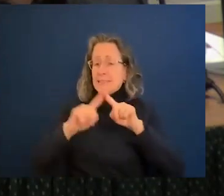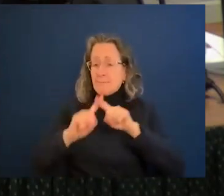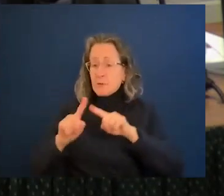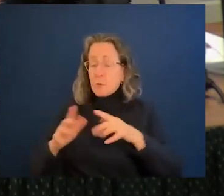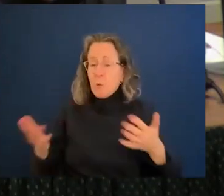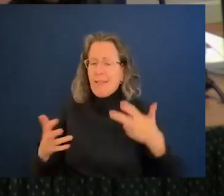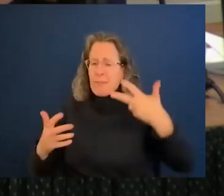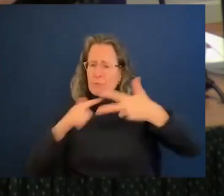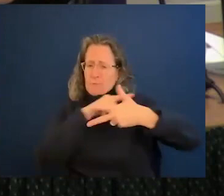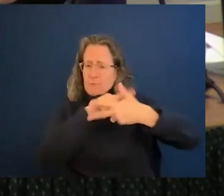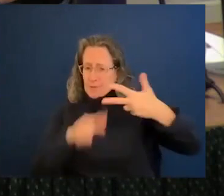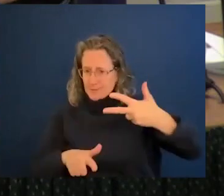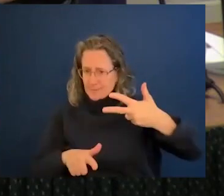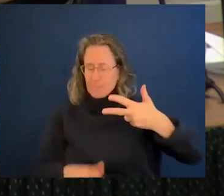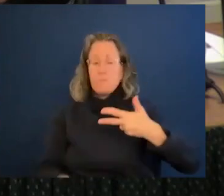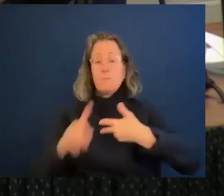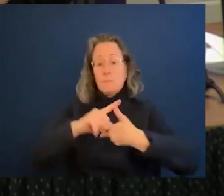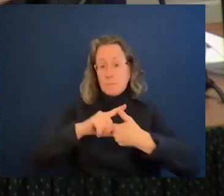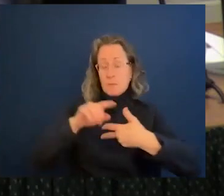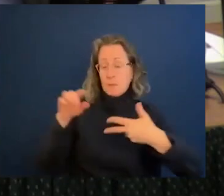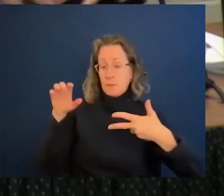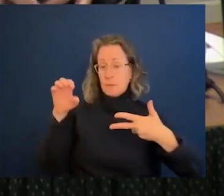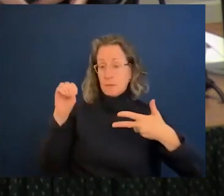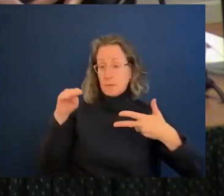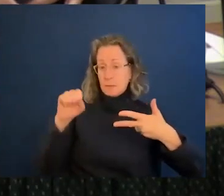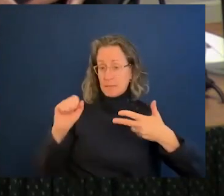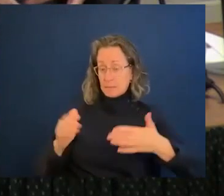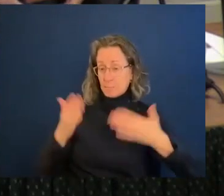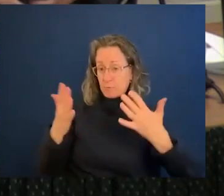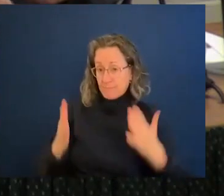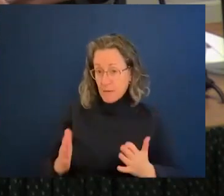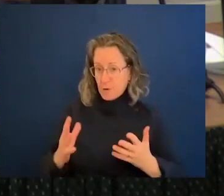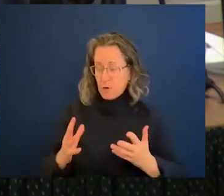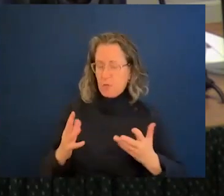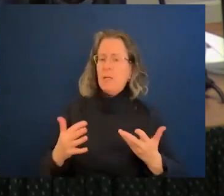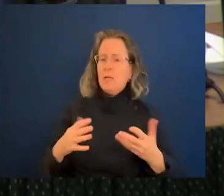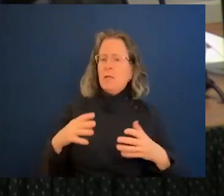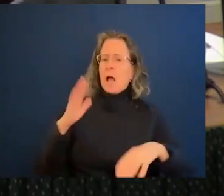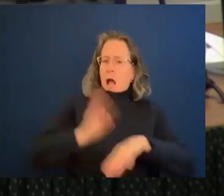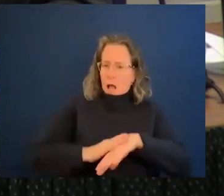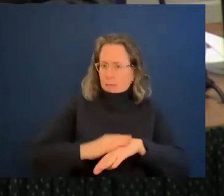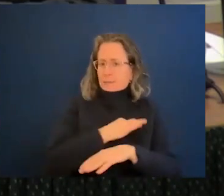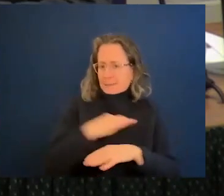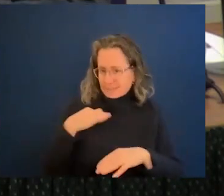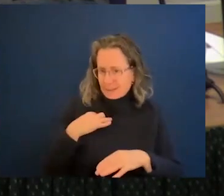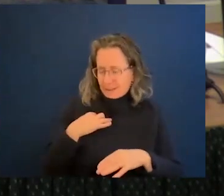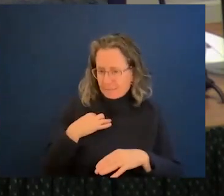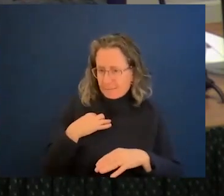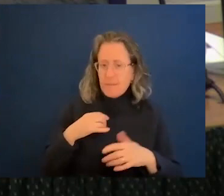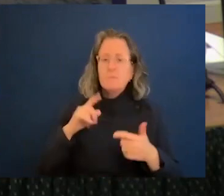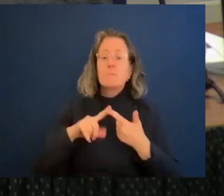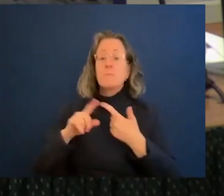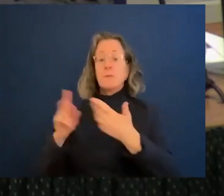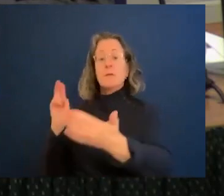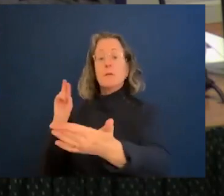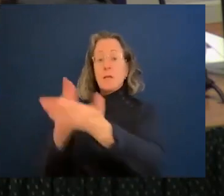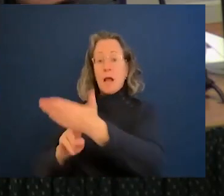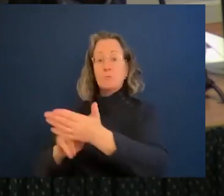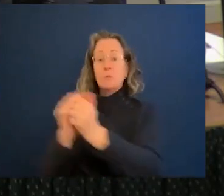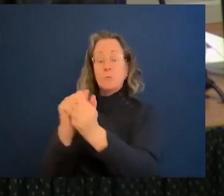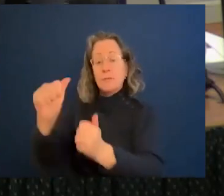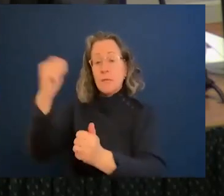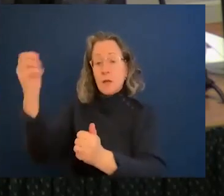is is the EMS provider in-house is it a contracted out EMS service